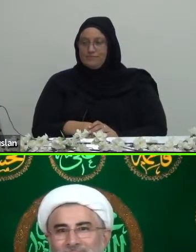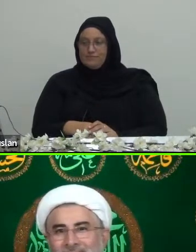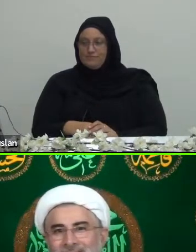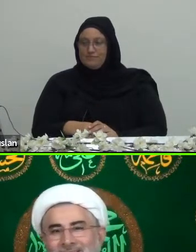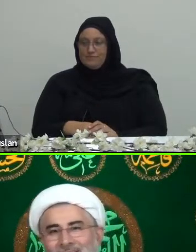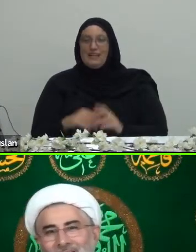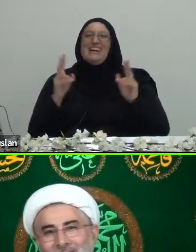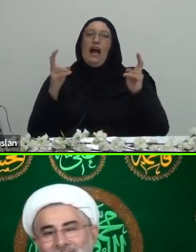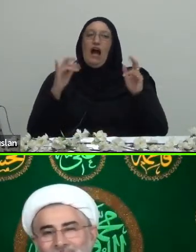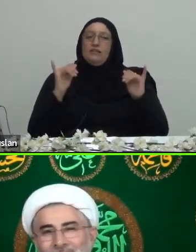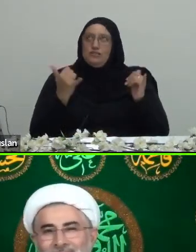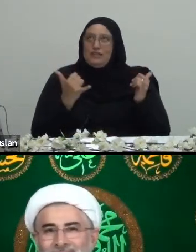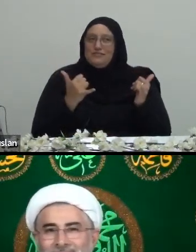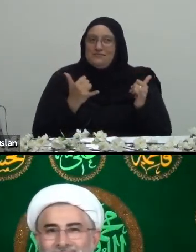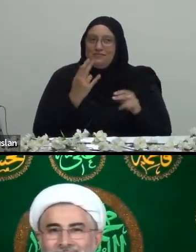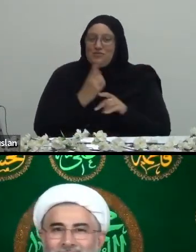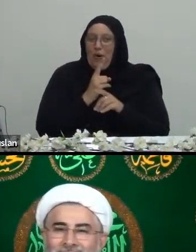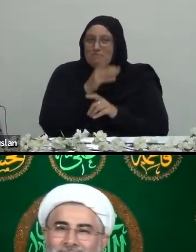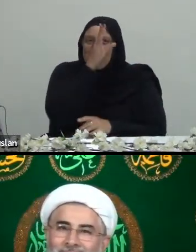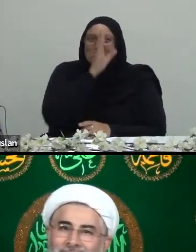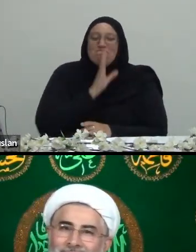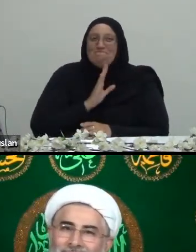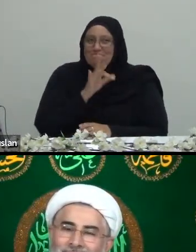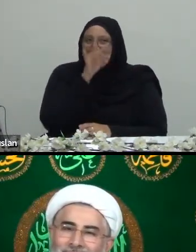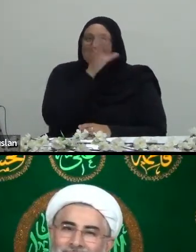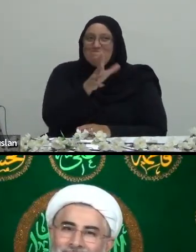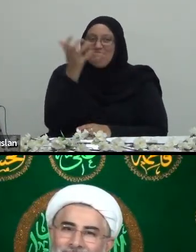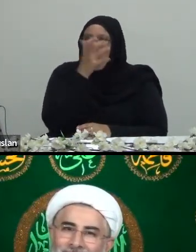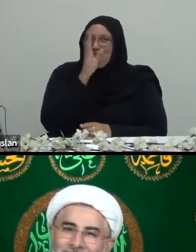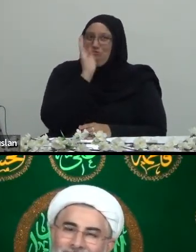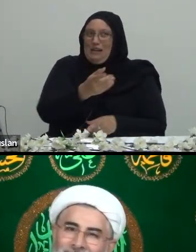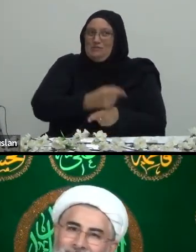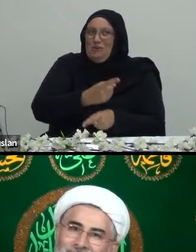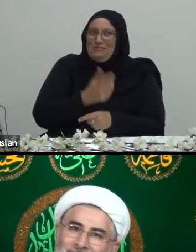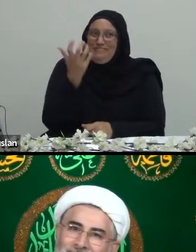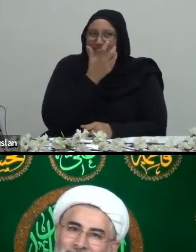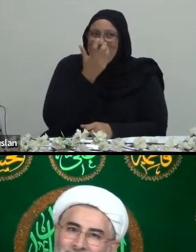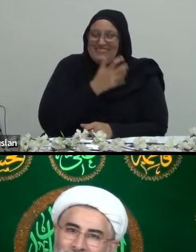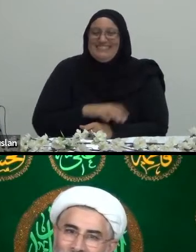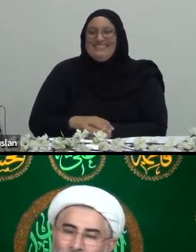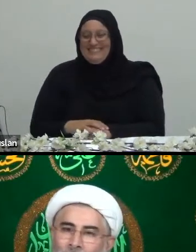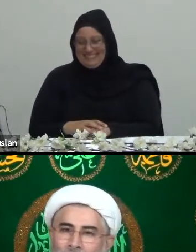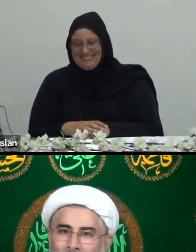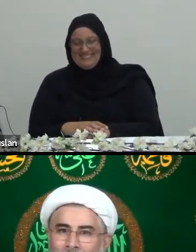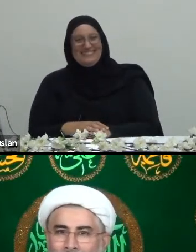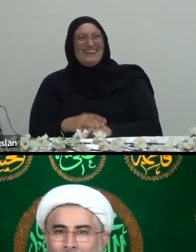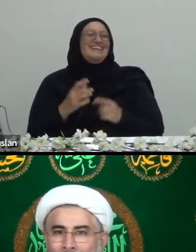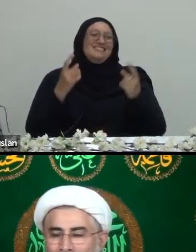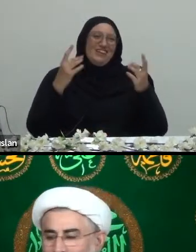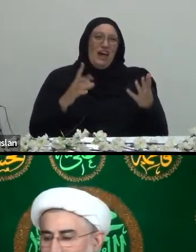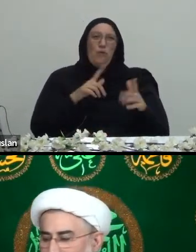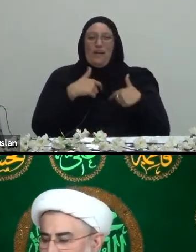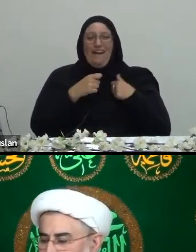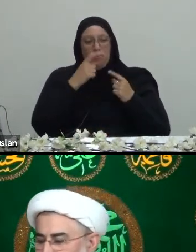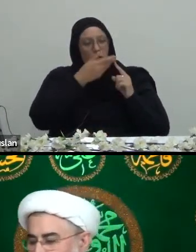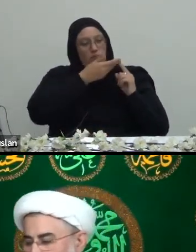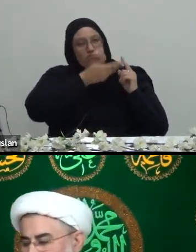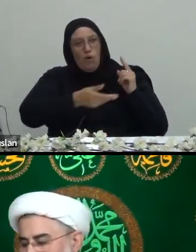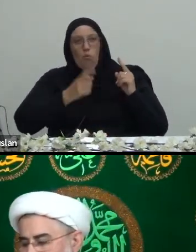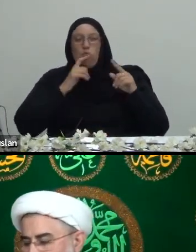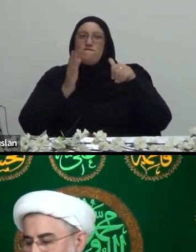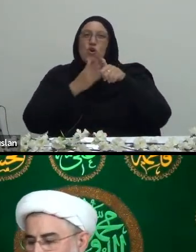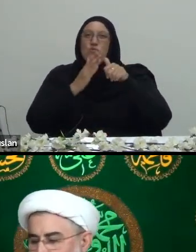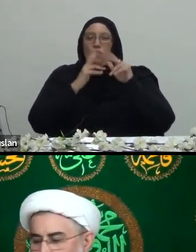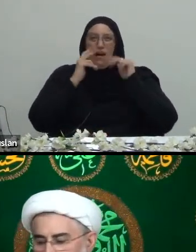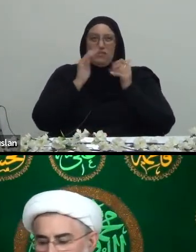pure legal term. No, of course, and inshallah, we all have descendants who will primarily look after their parents' needs